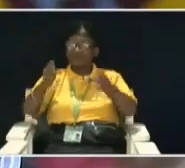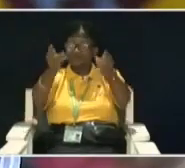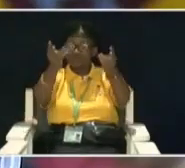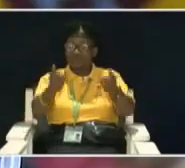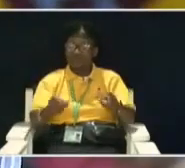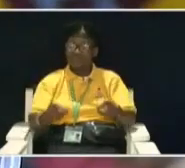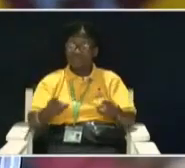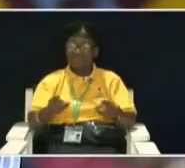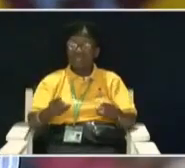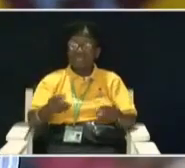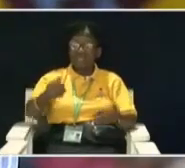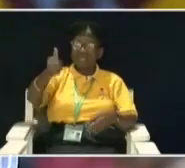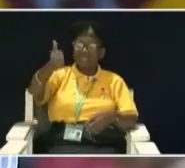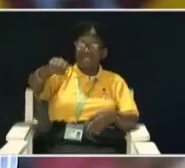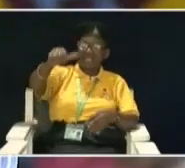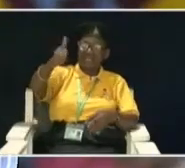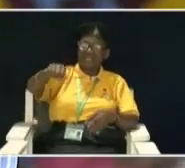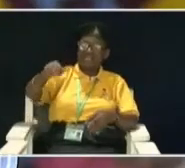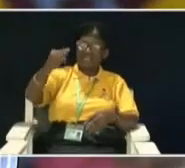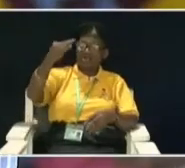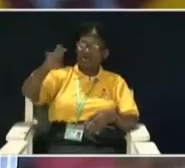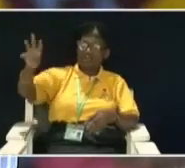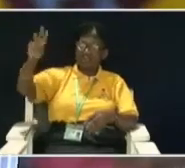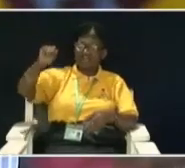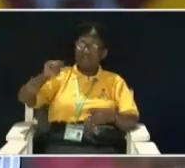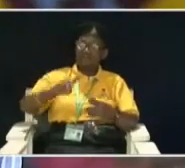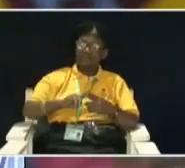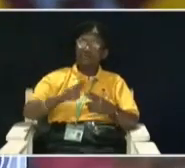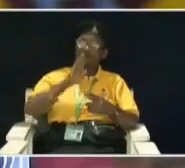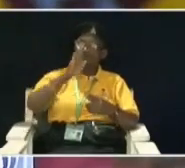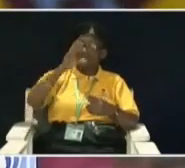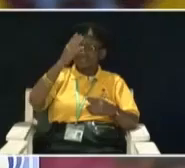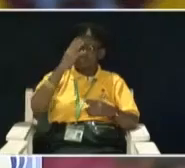to anointing them with oil.